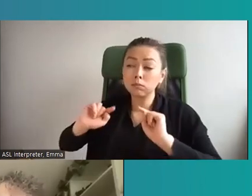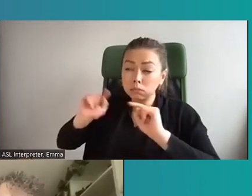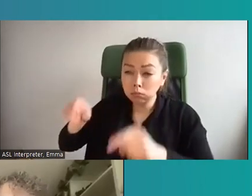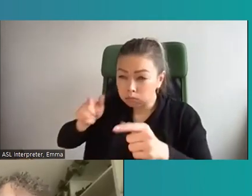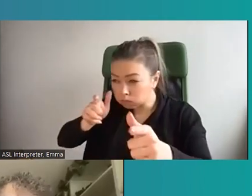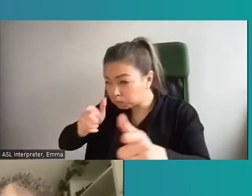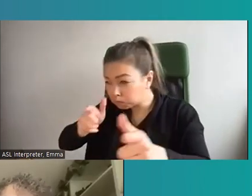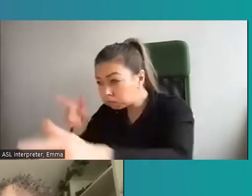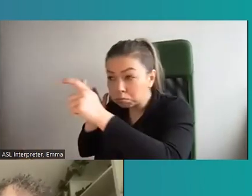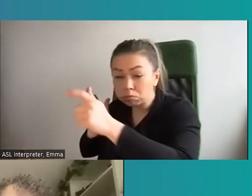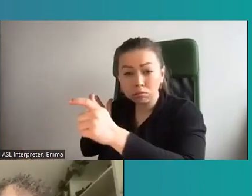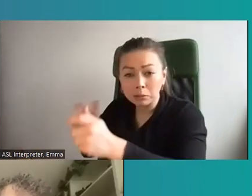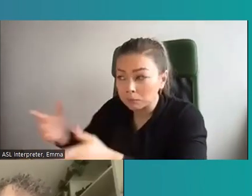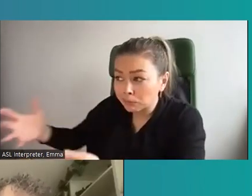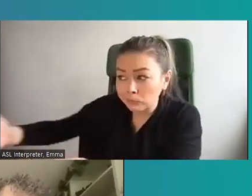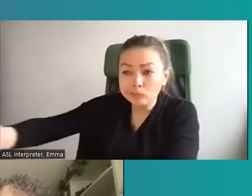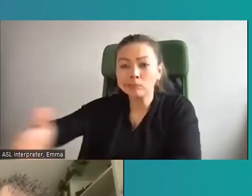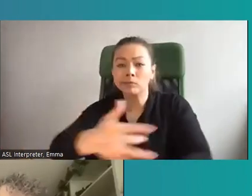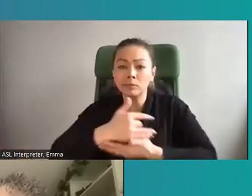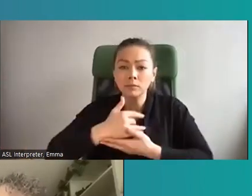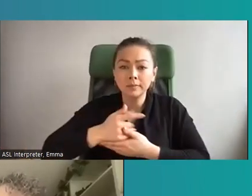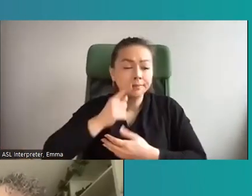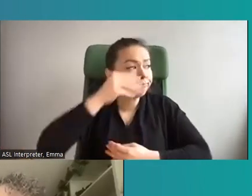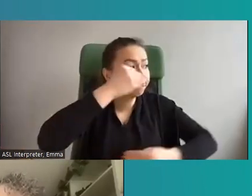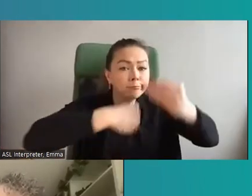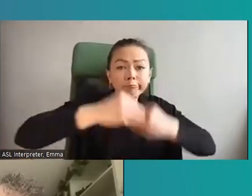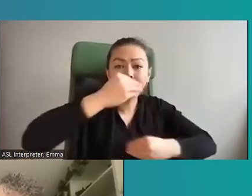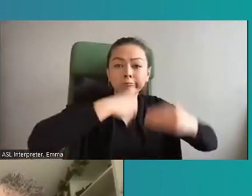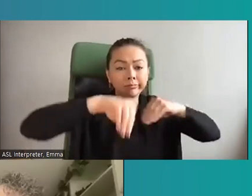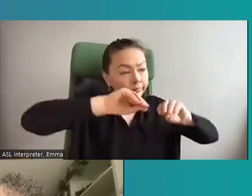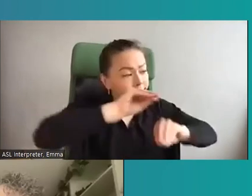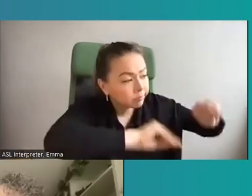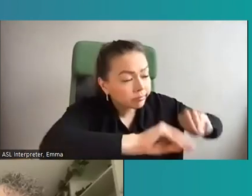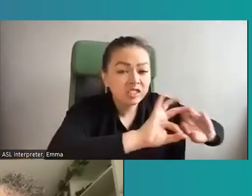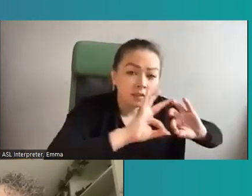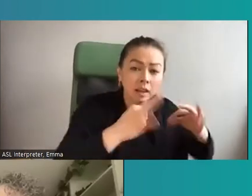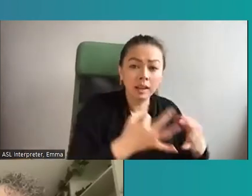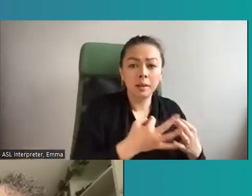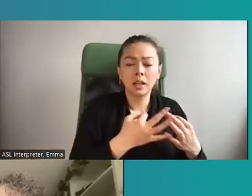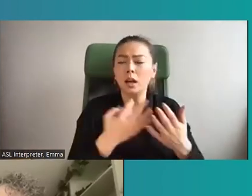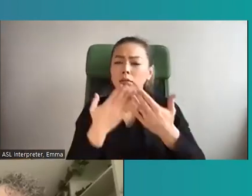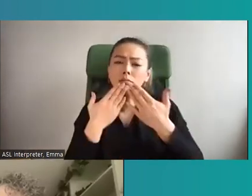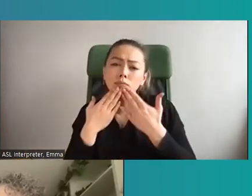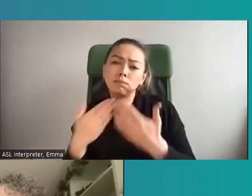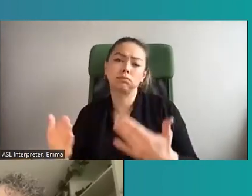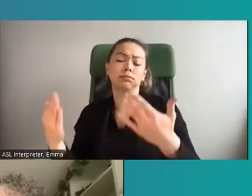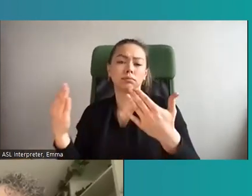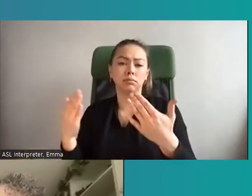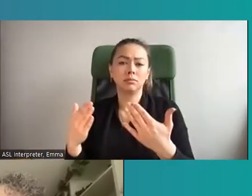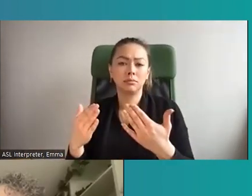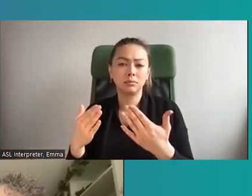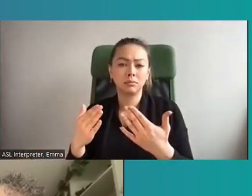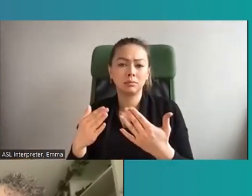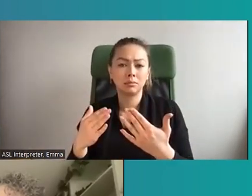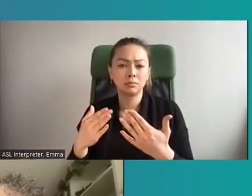or some kind of animal that we can help to sustain our families, to make sure that they're not hungry and to